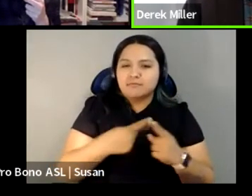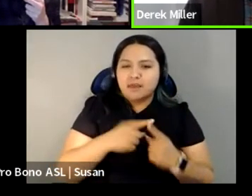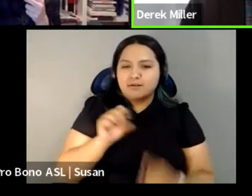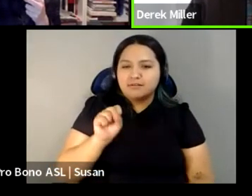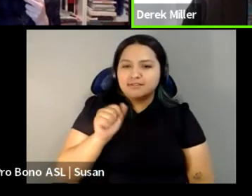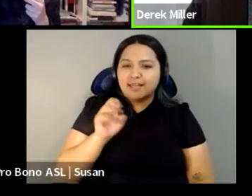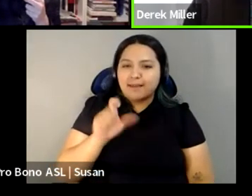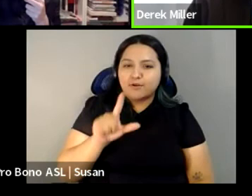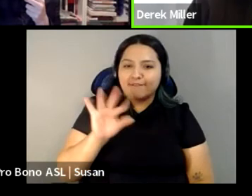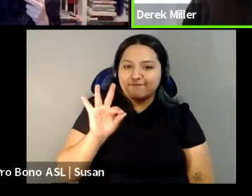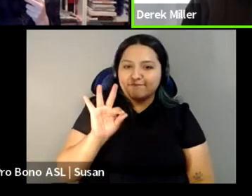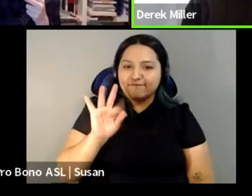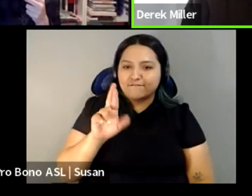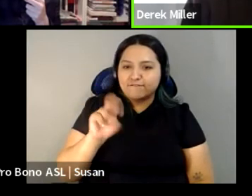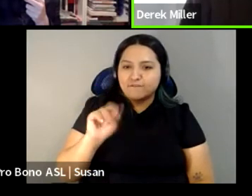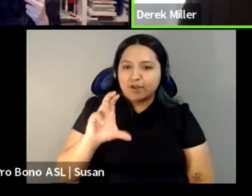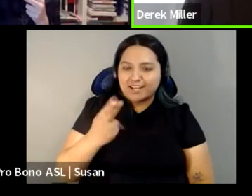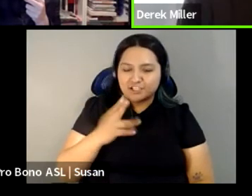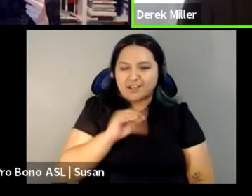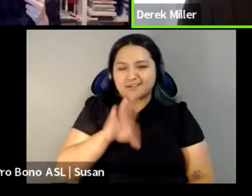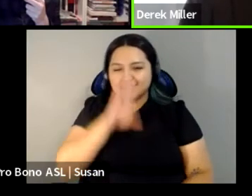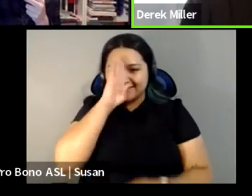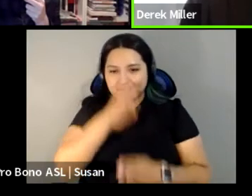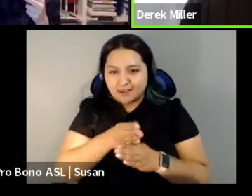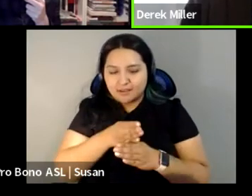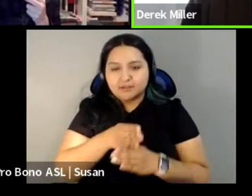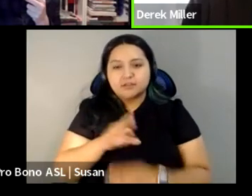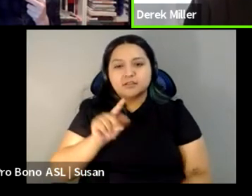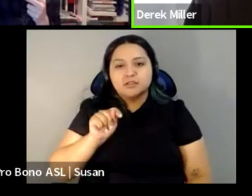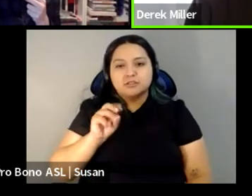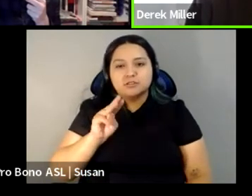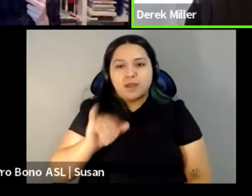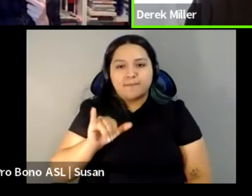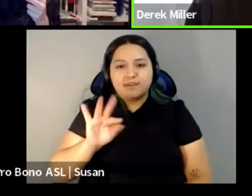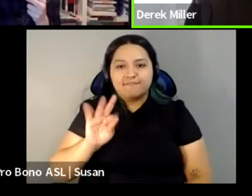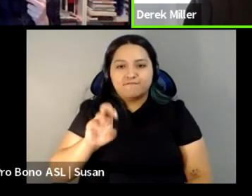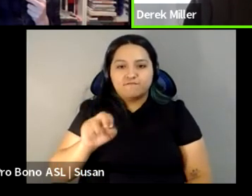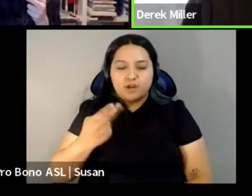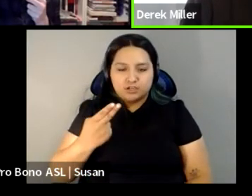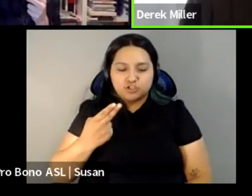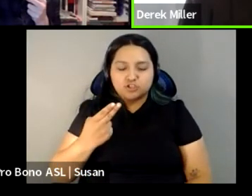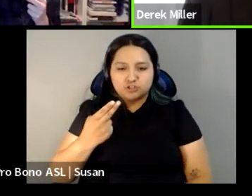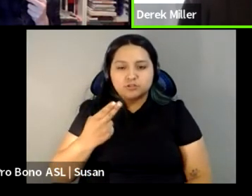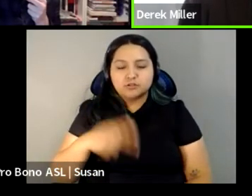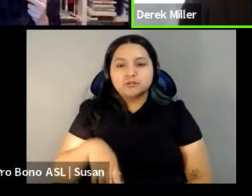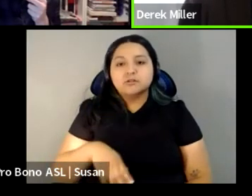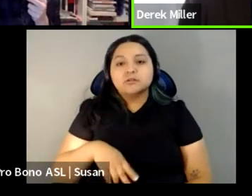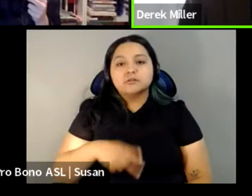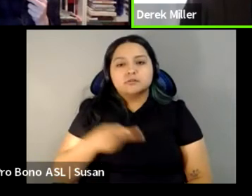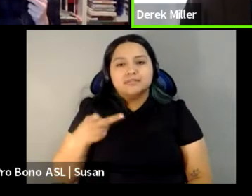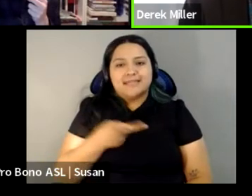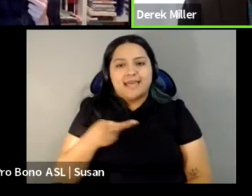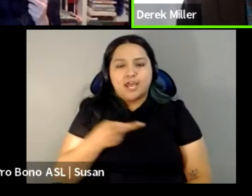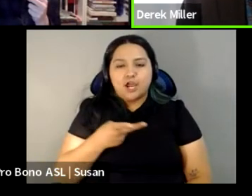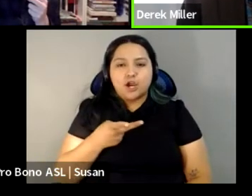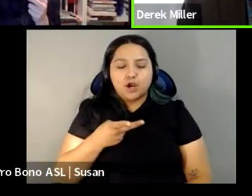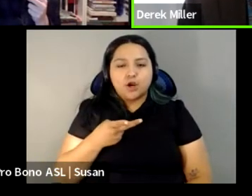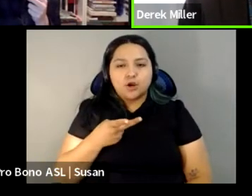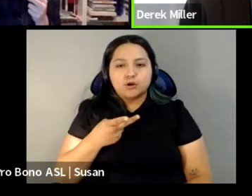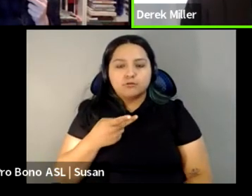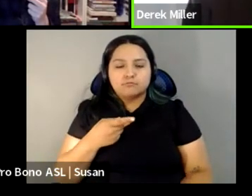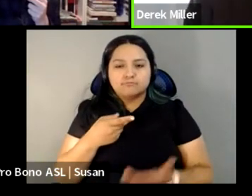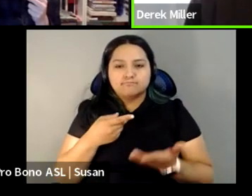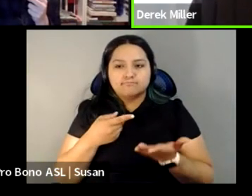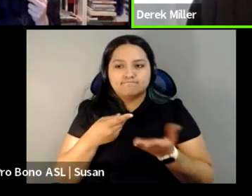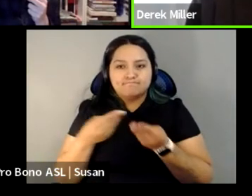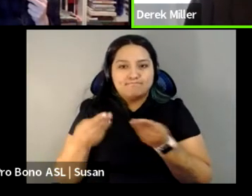in London, and his son Thomas Henry French, based in New York. The Frenches are exemplary mediators for the early part of this story because